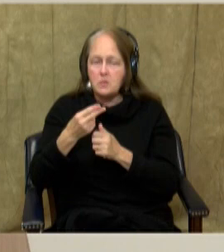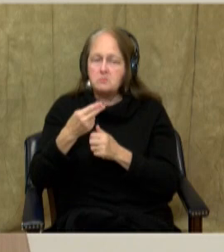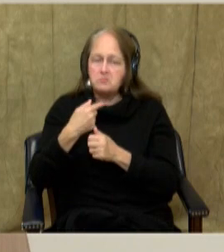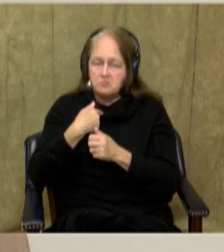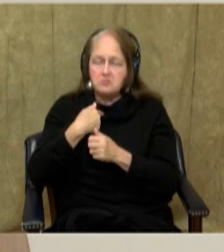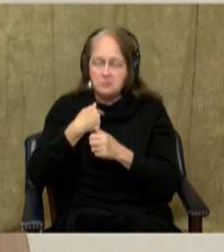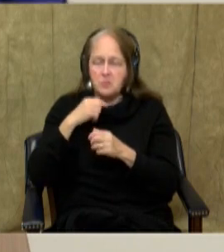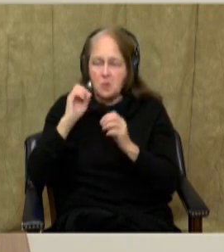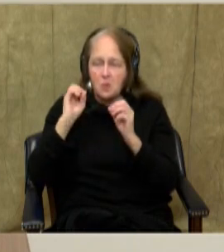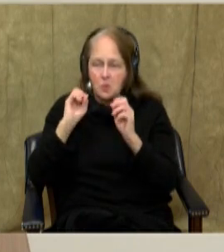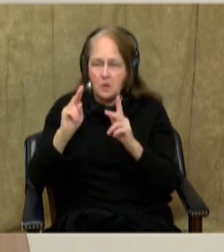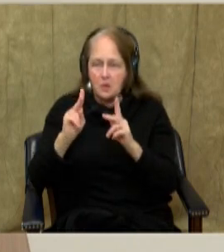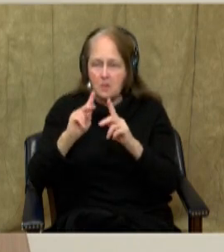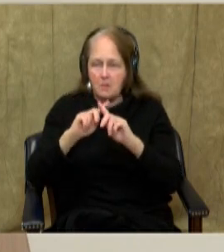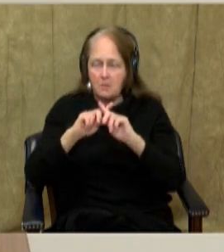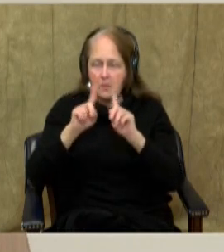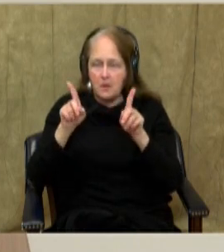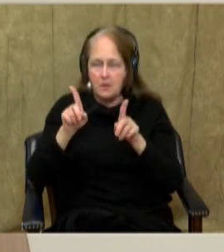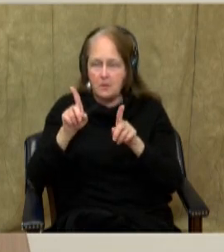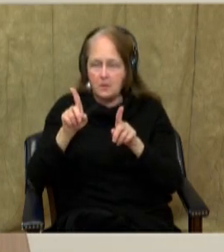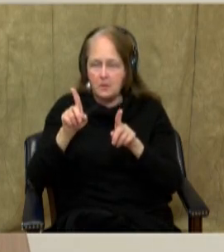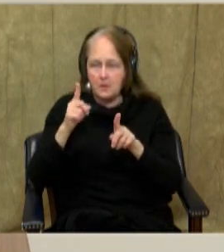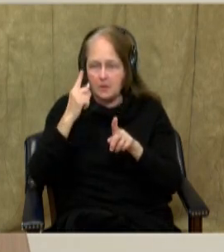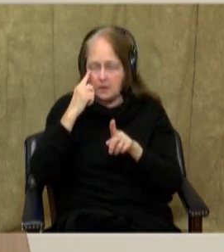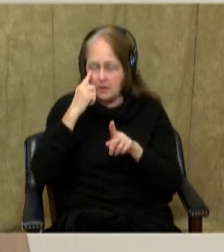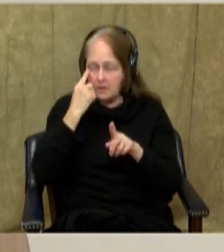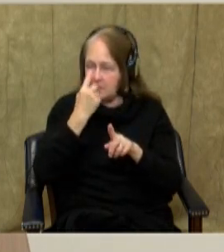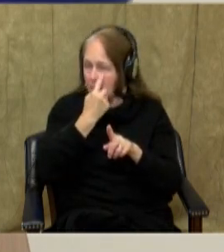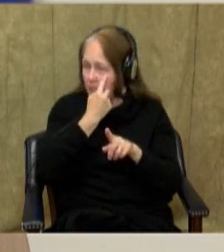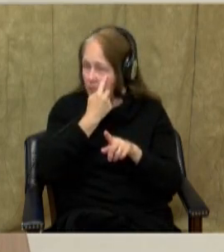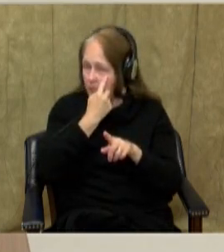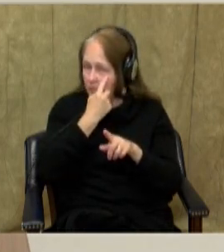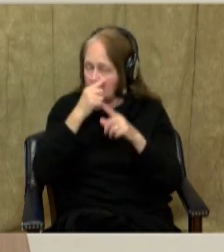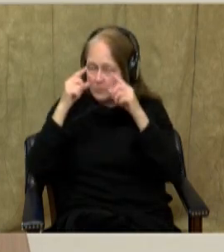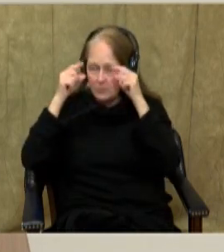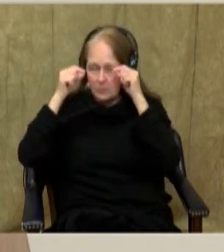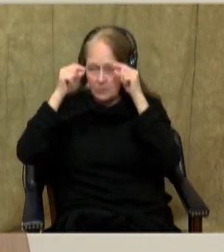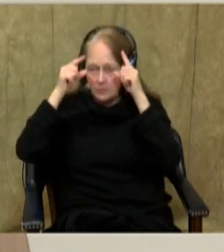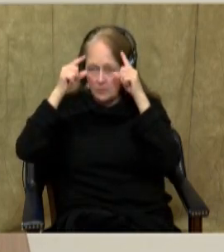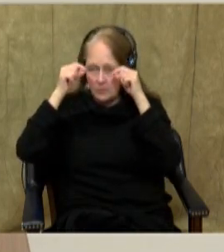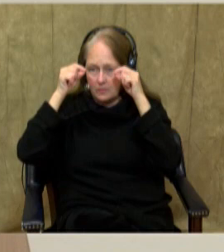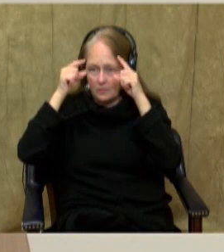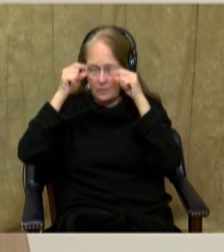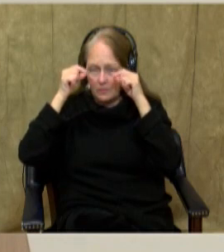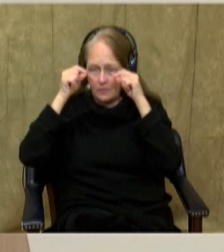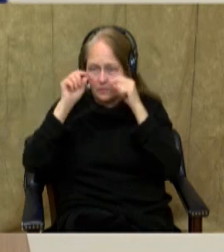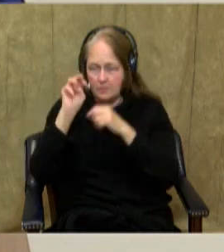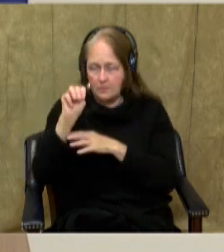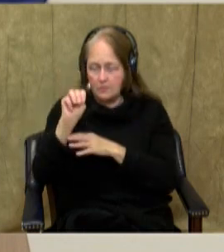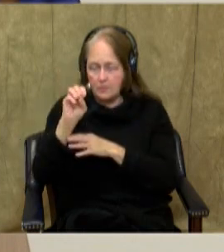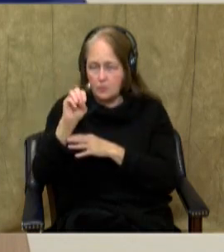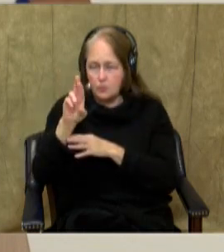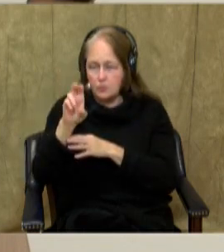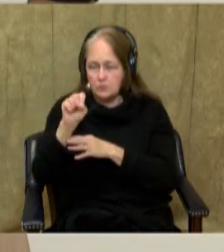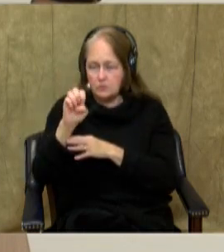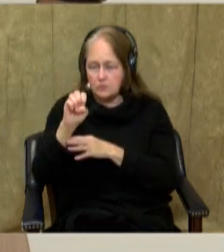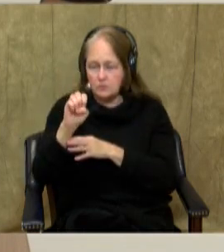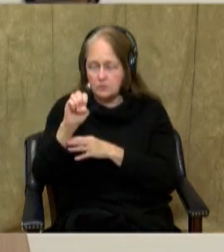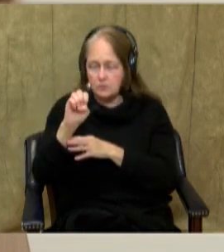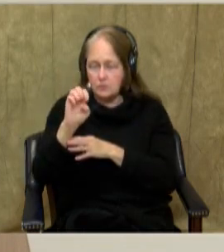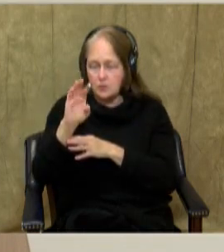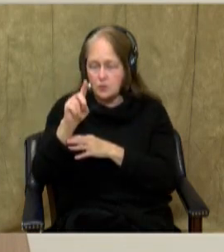us well. But with his eyes, he blinked the Morse code